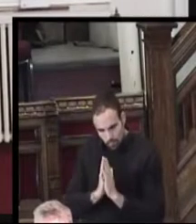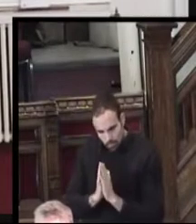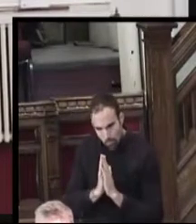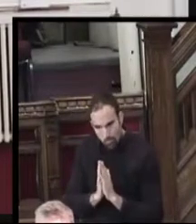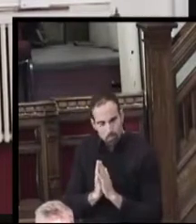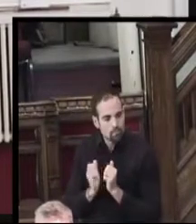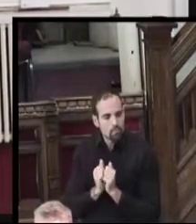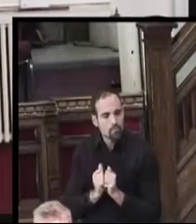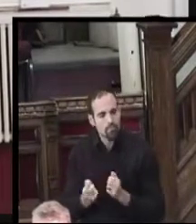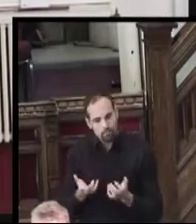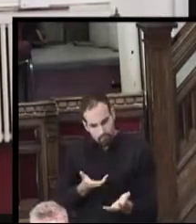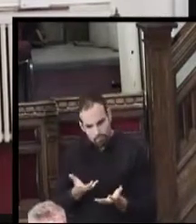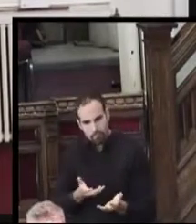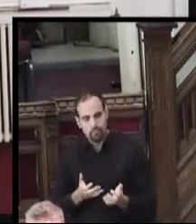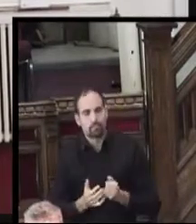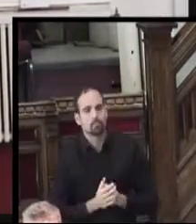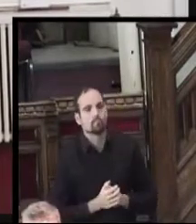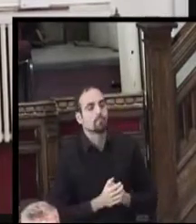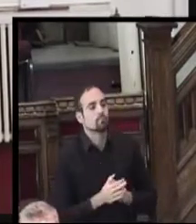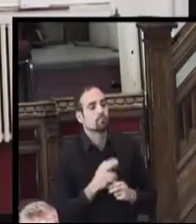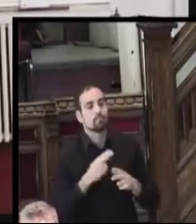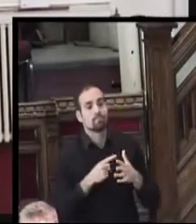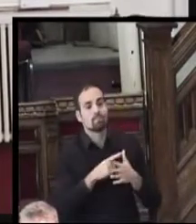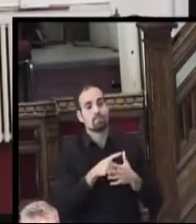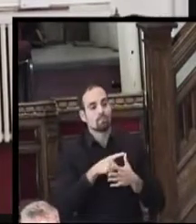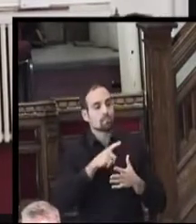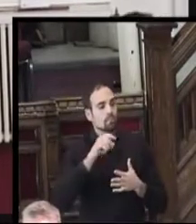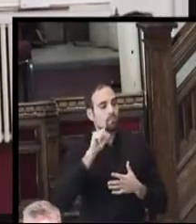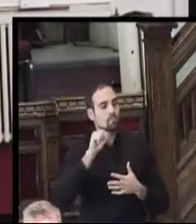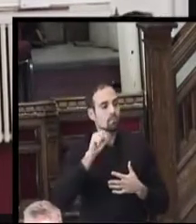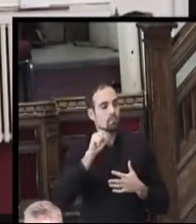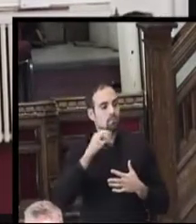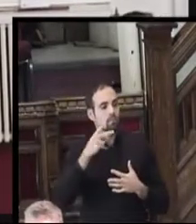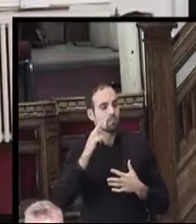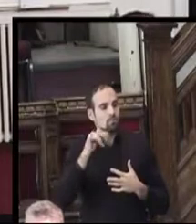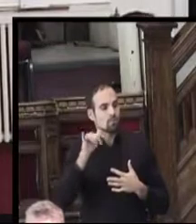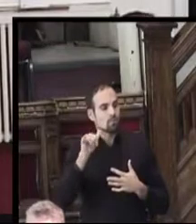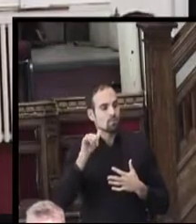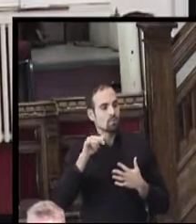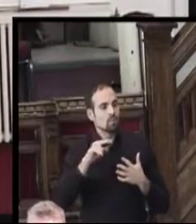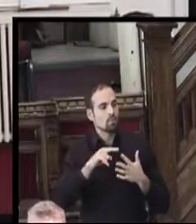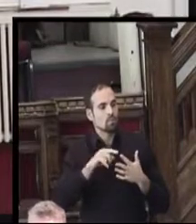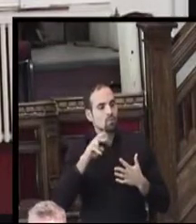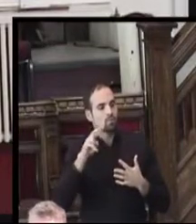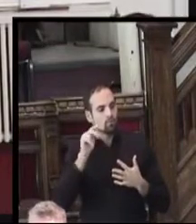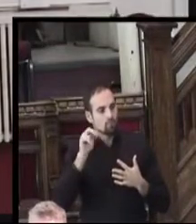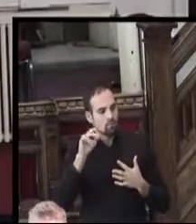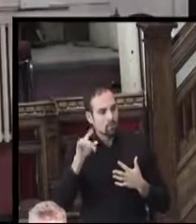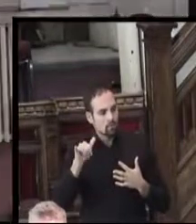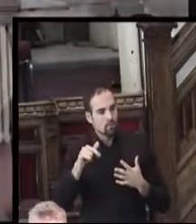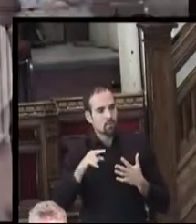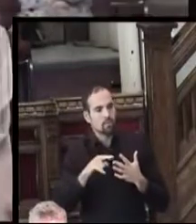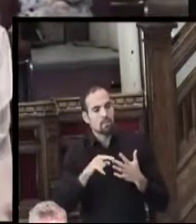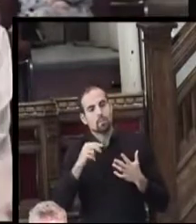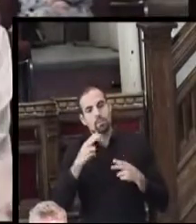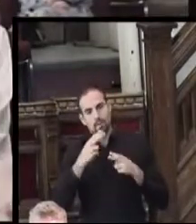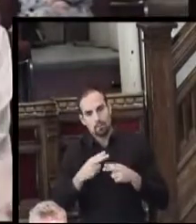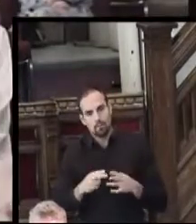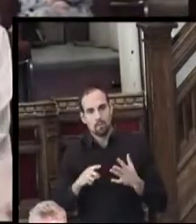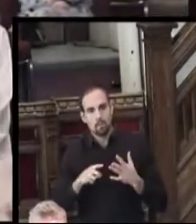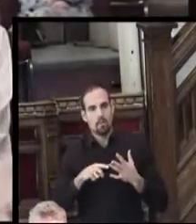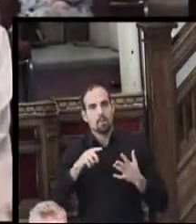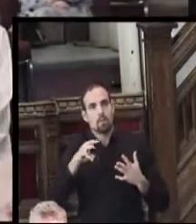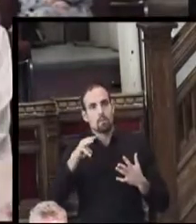process. And they are Cheryl Lalonde, Randy Williams, Sue Ellis, Leah Morin, Mike Dodds, and